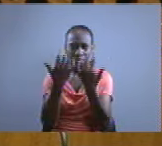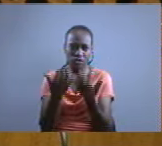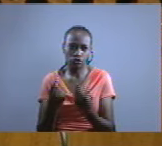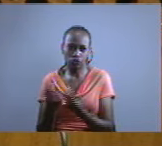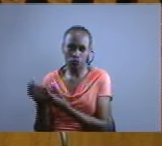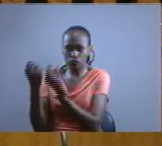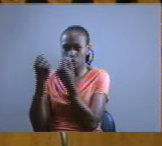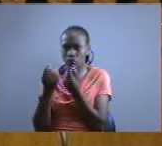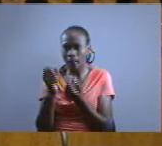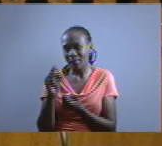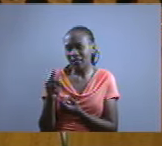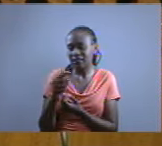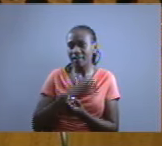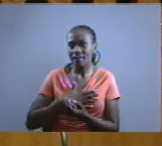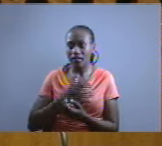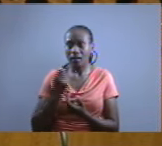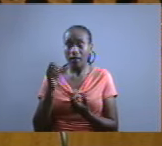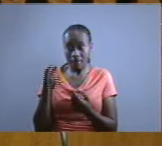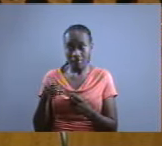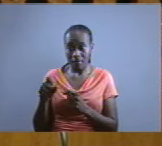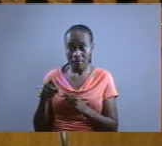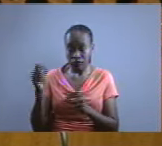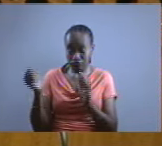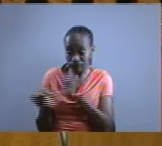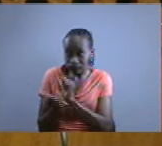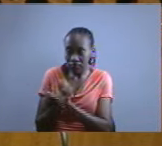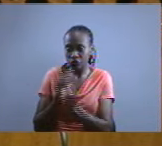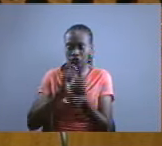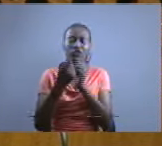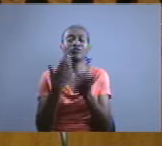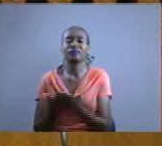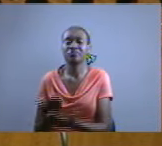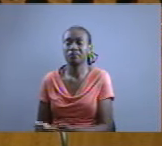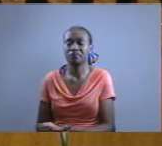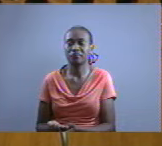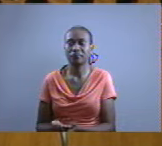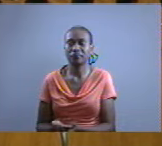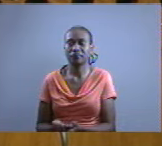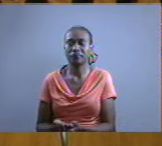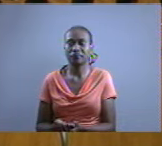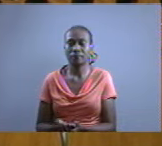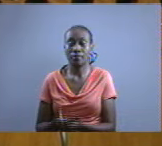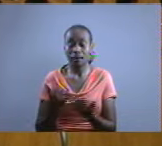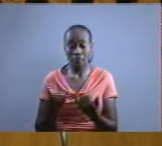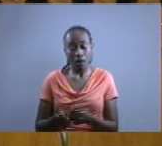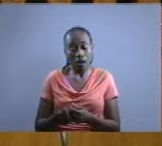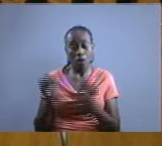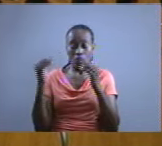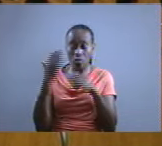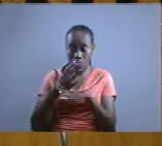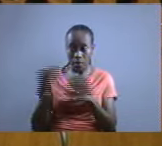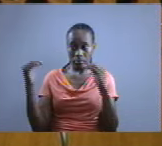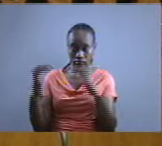in case they get caught out. Labor brokers flout the employment equity provisions with